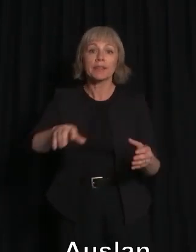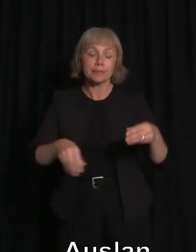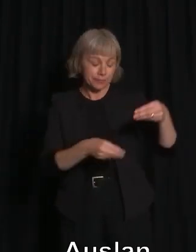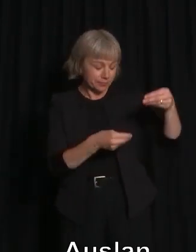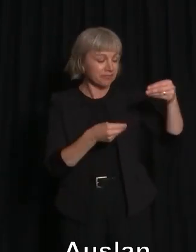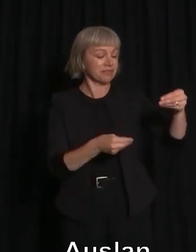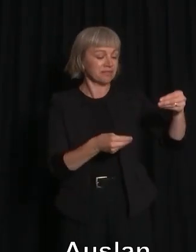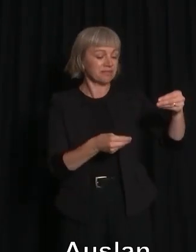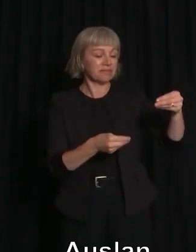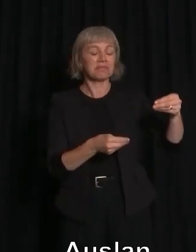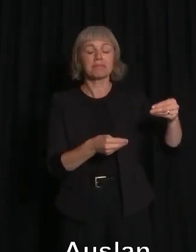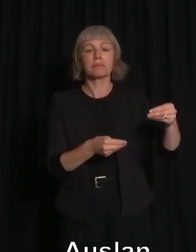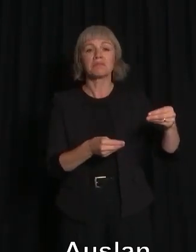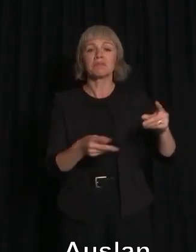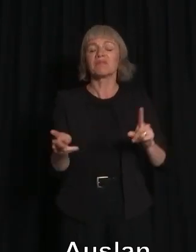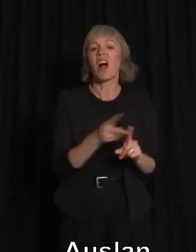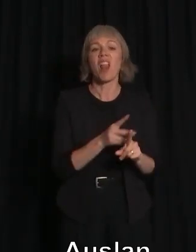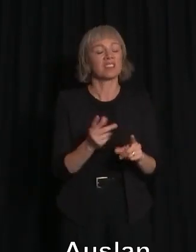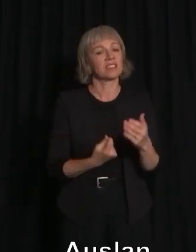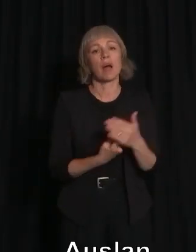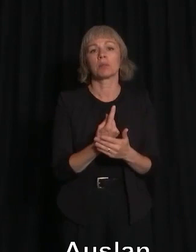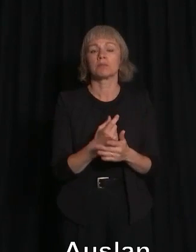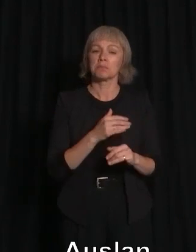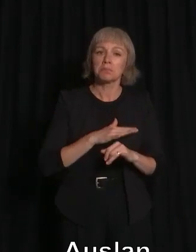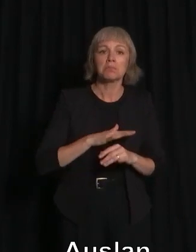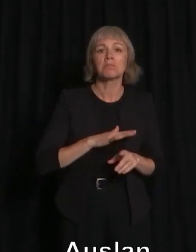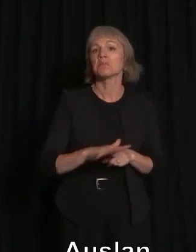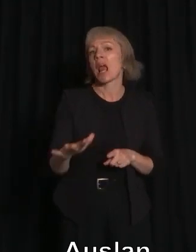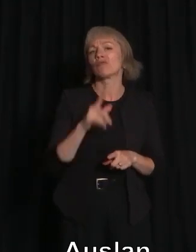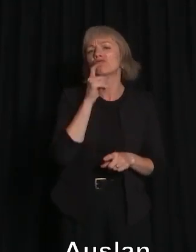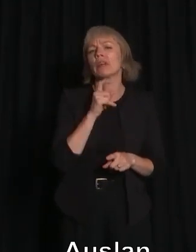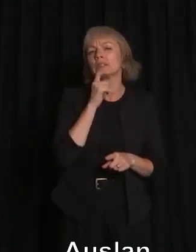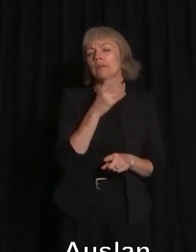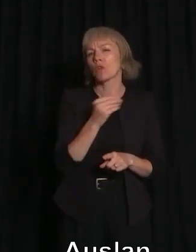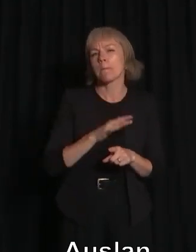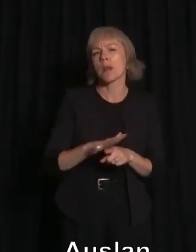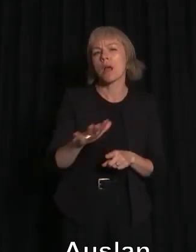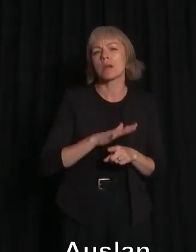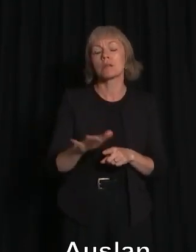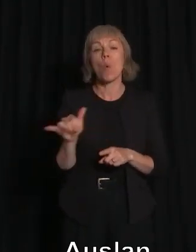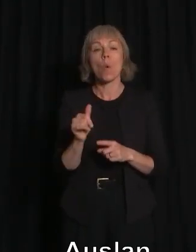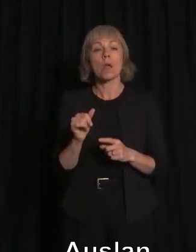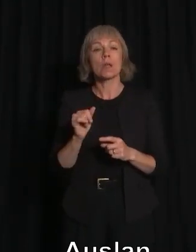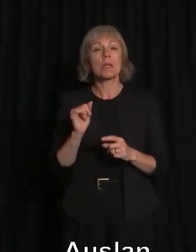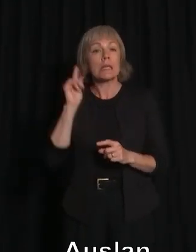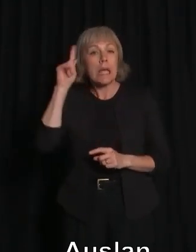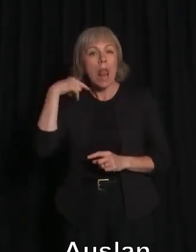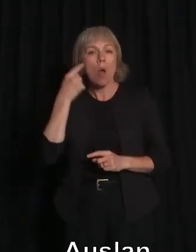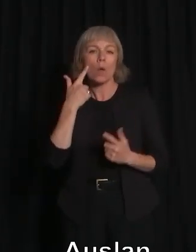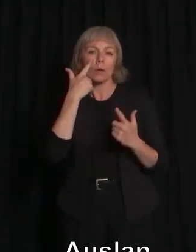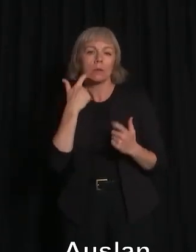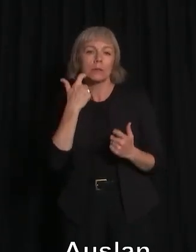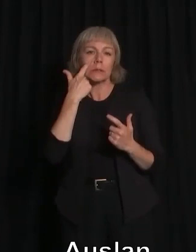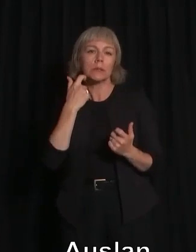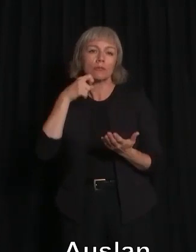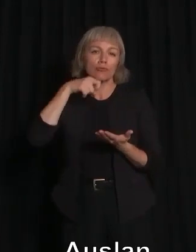blood, or stained yellow from dry tears of unspeakable pain and suffering. I must use